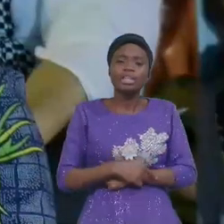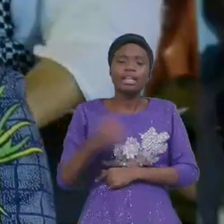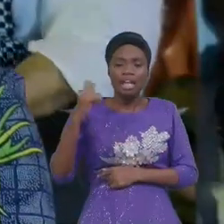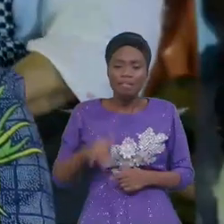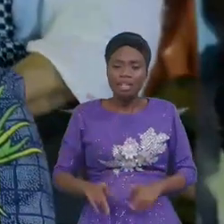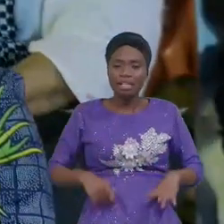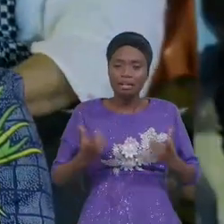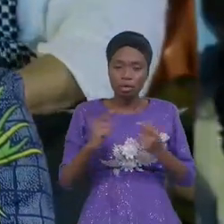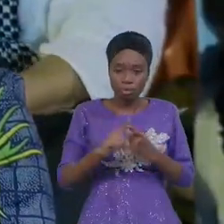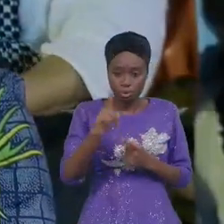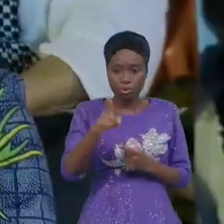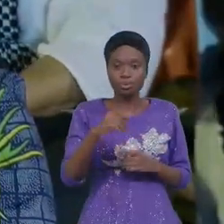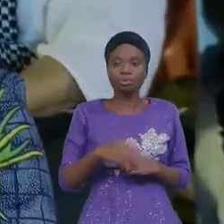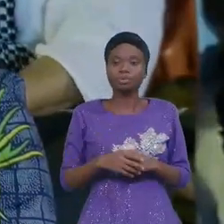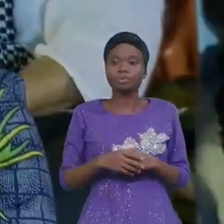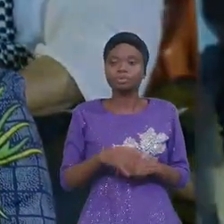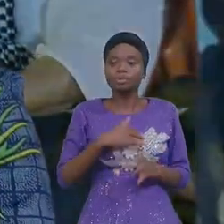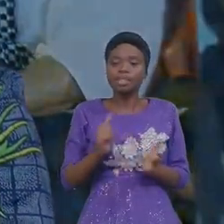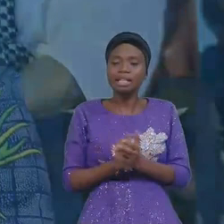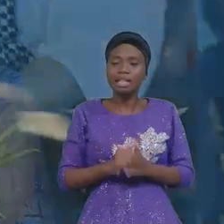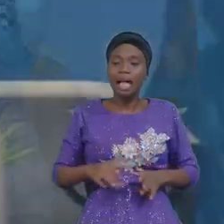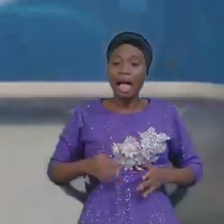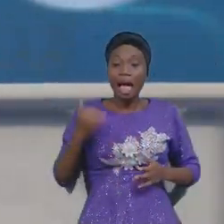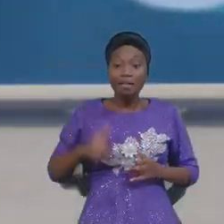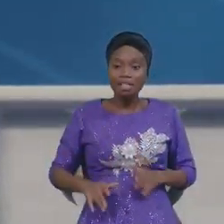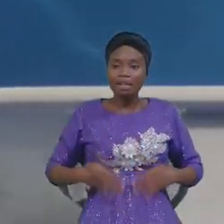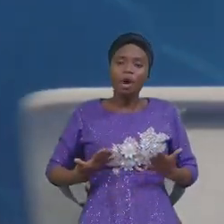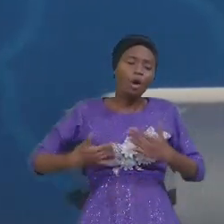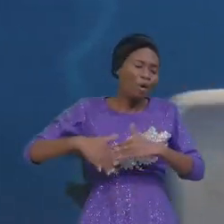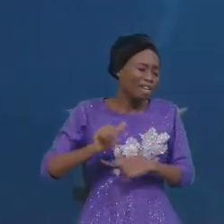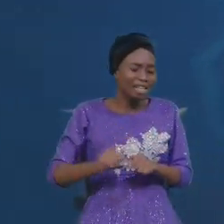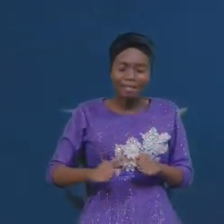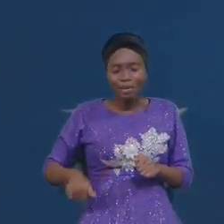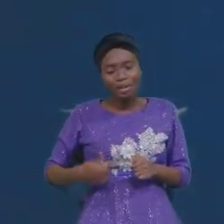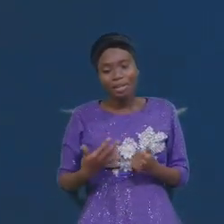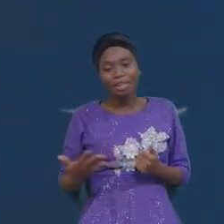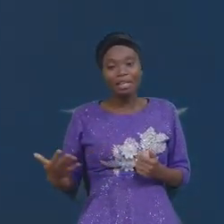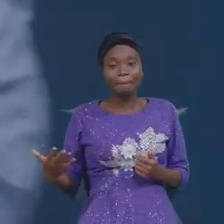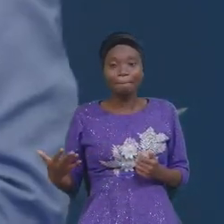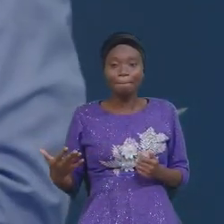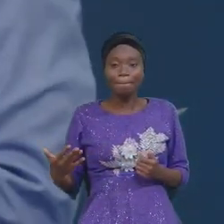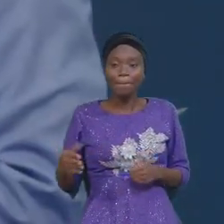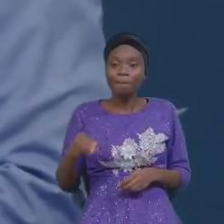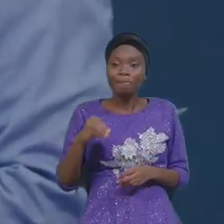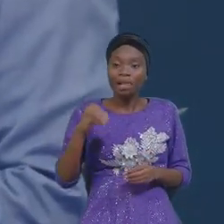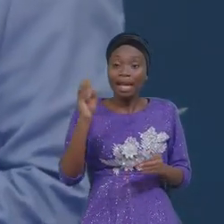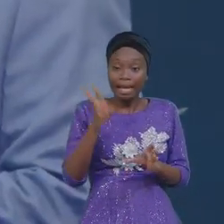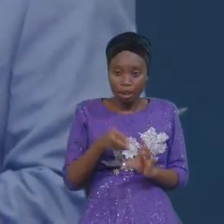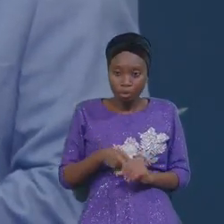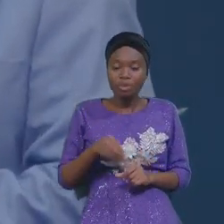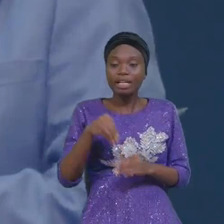you. And that everlasting life covers everything. Every other thing you need, they're embedded, they're included in